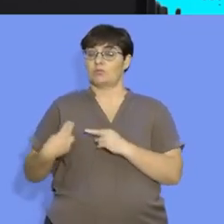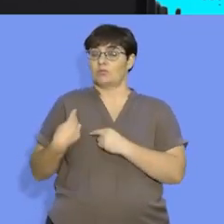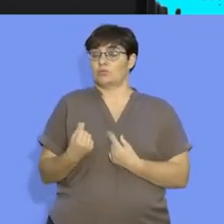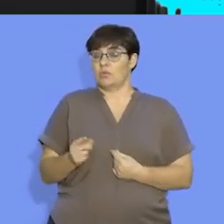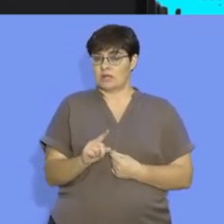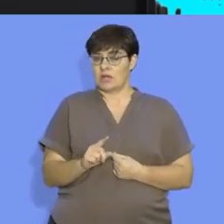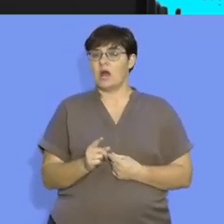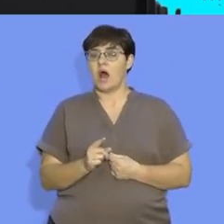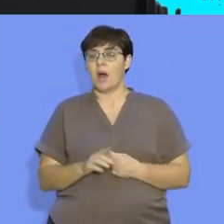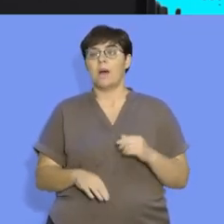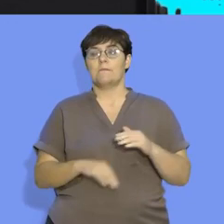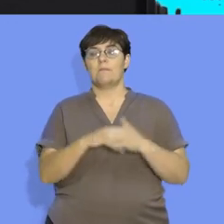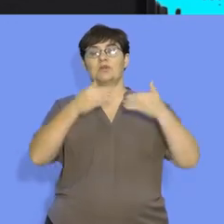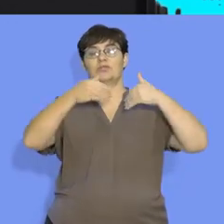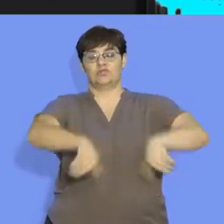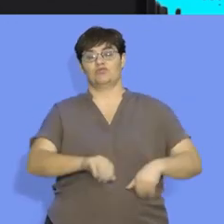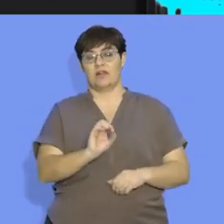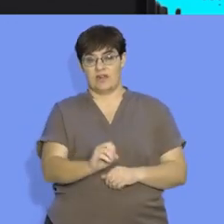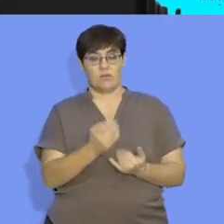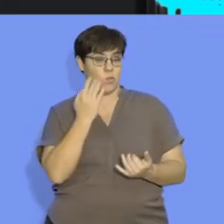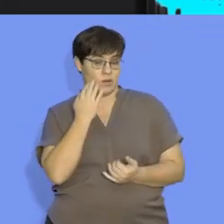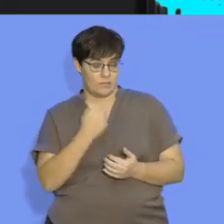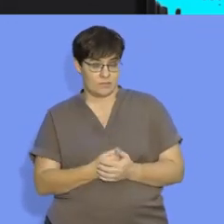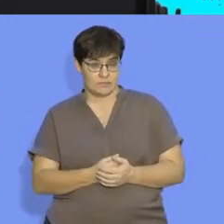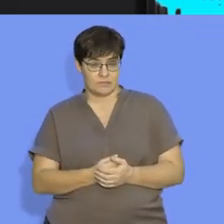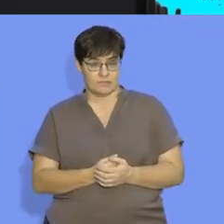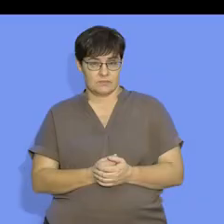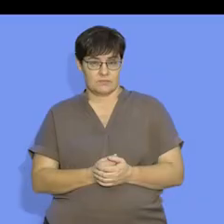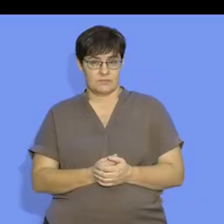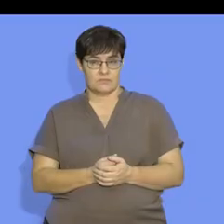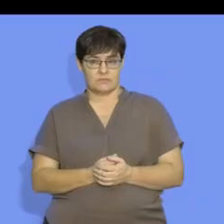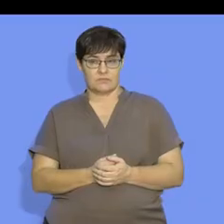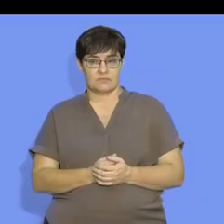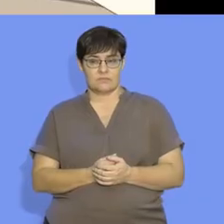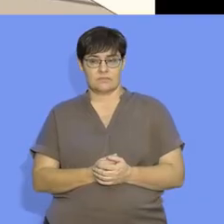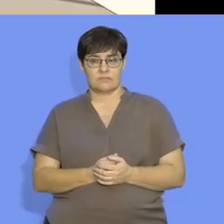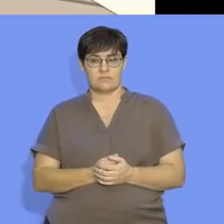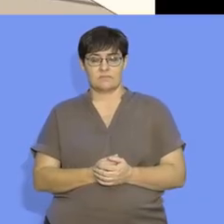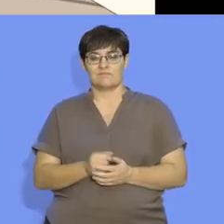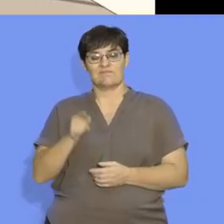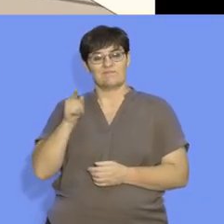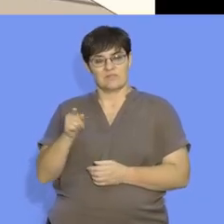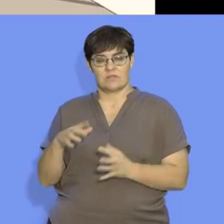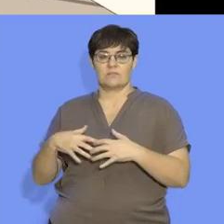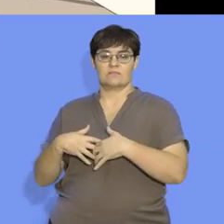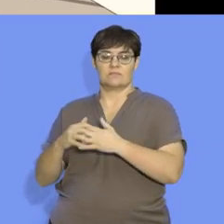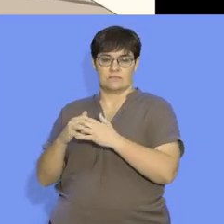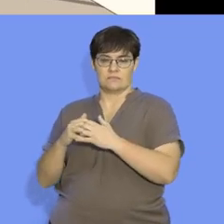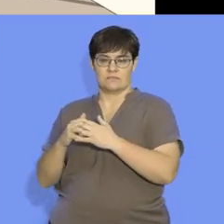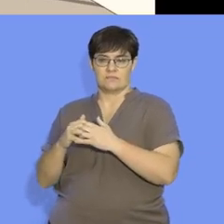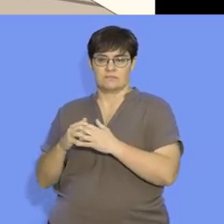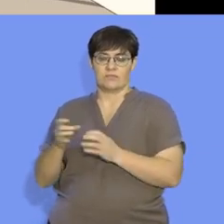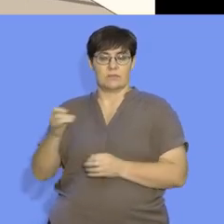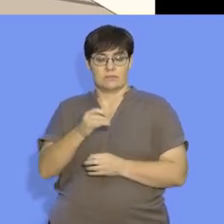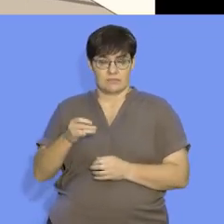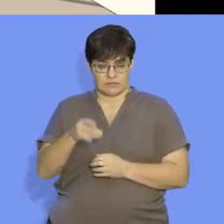to show us when a reaction has reached neutralization, right? Okay, and then here is the